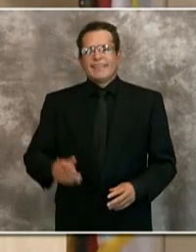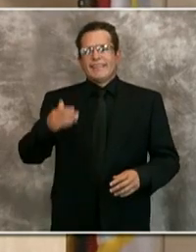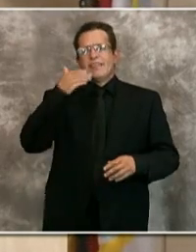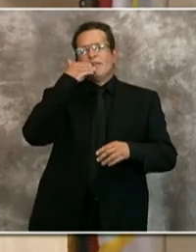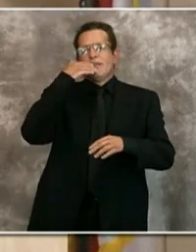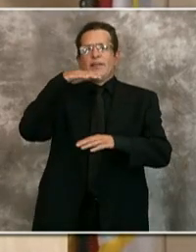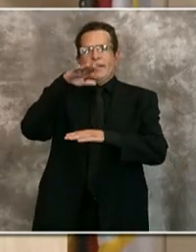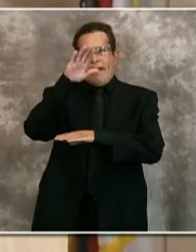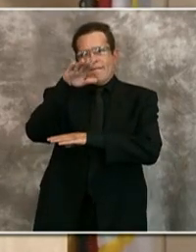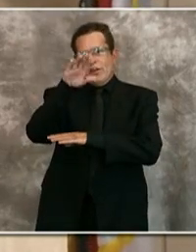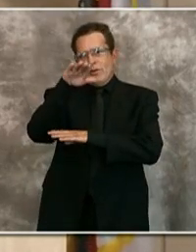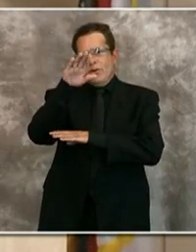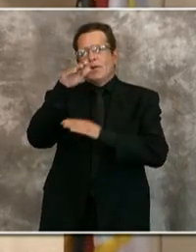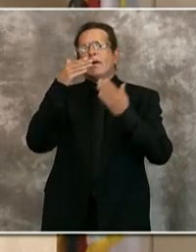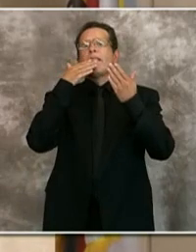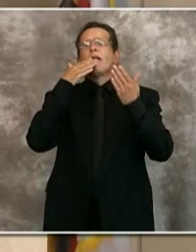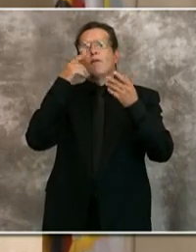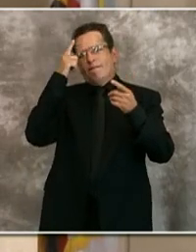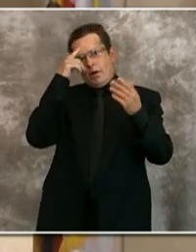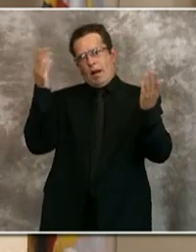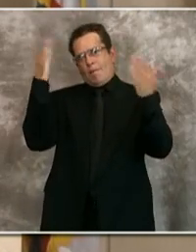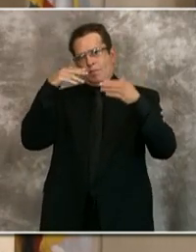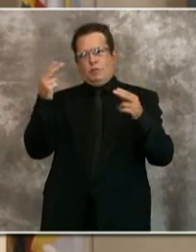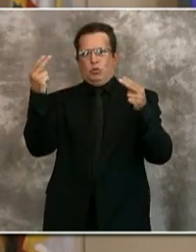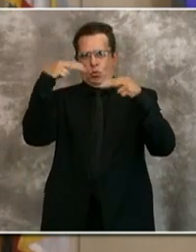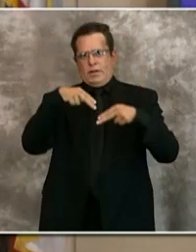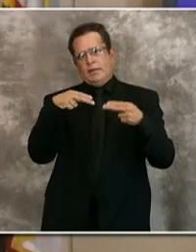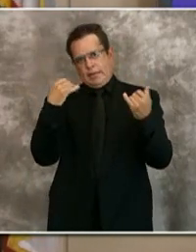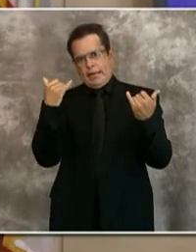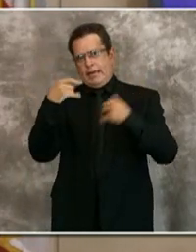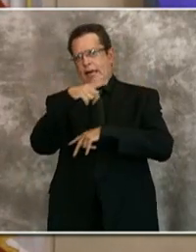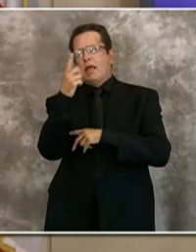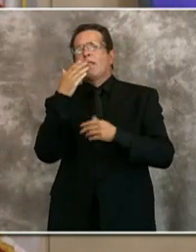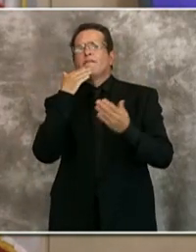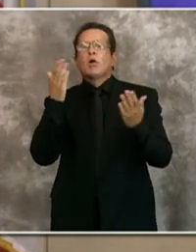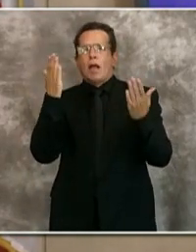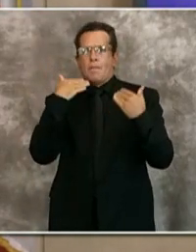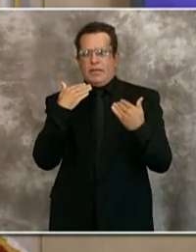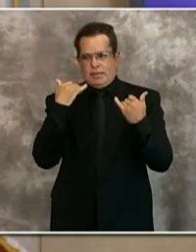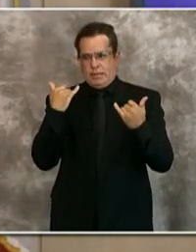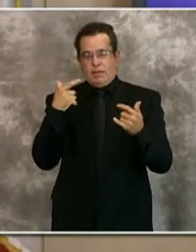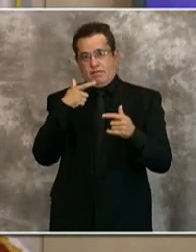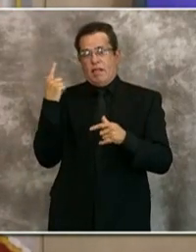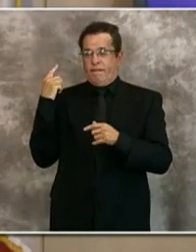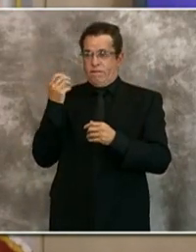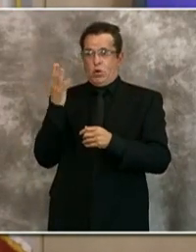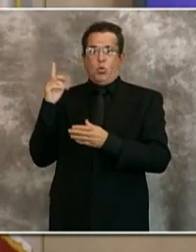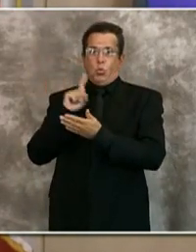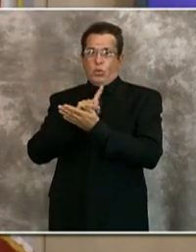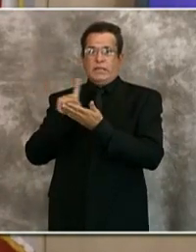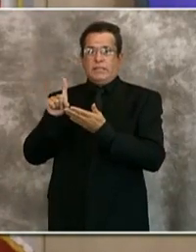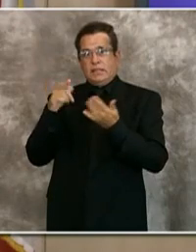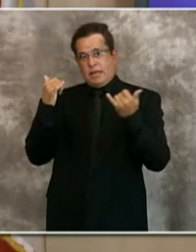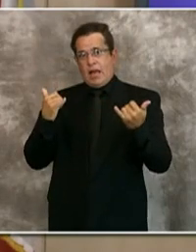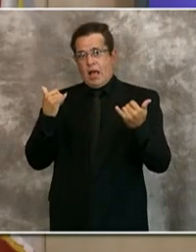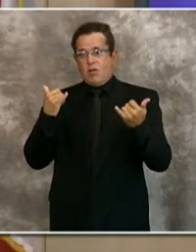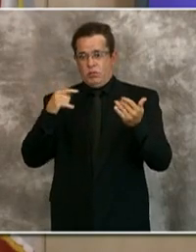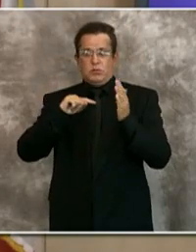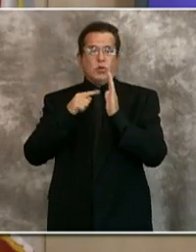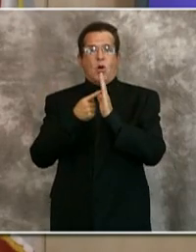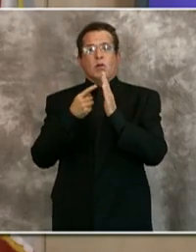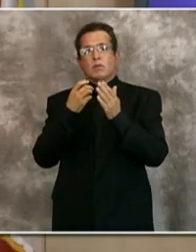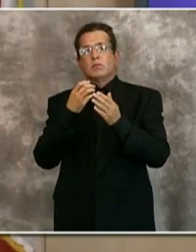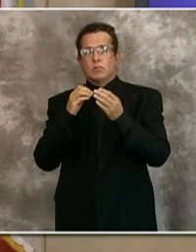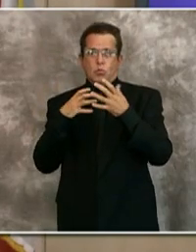Good afternoon, and thank you for joining us today. Over the last few weeks, our region has gradually moved into a recovery